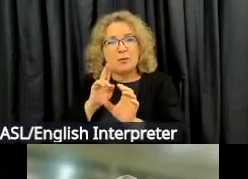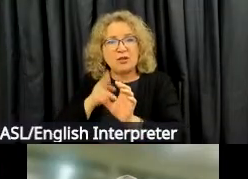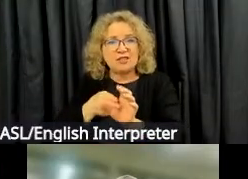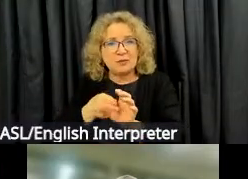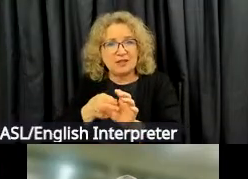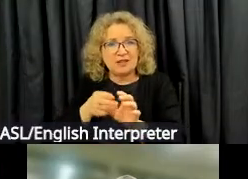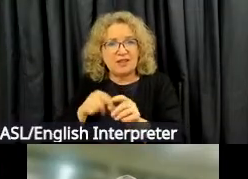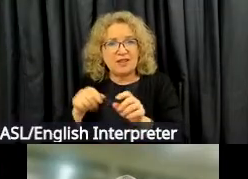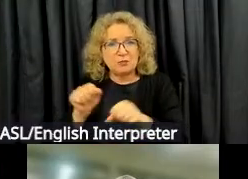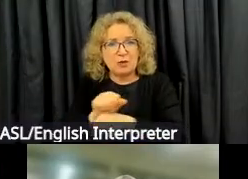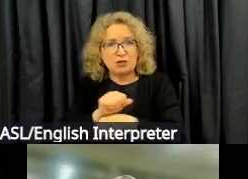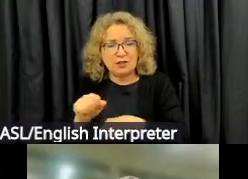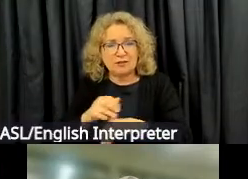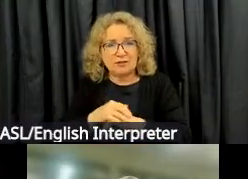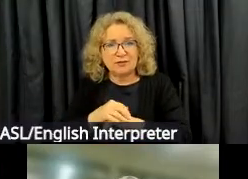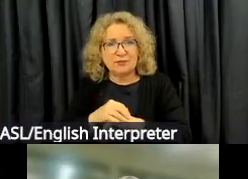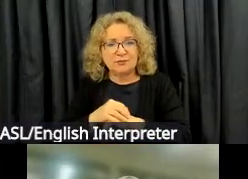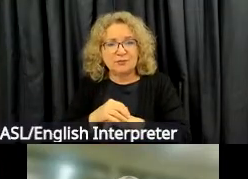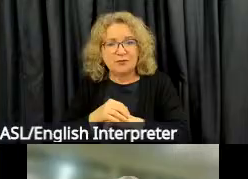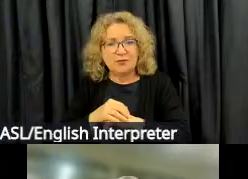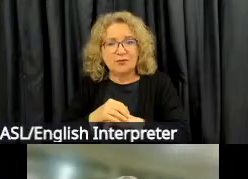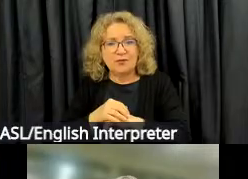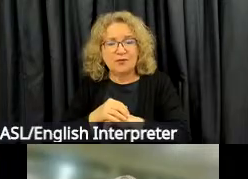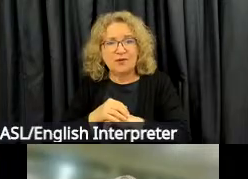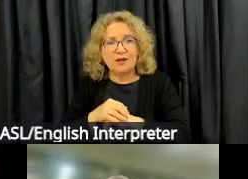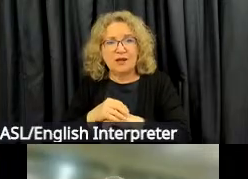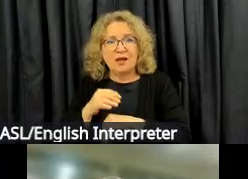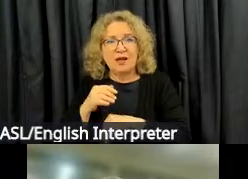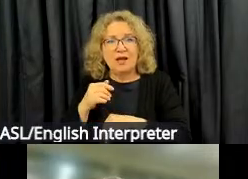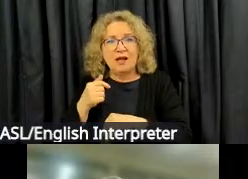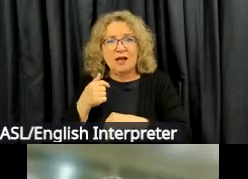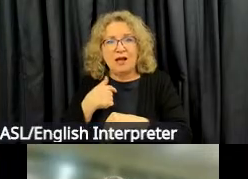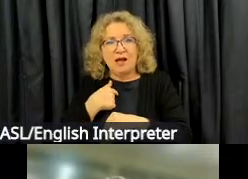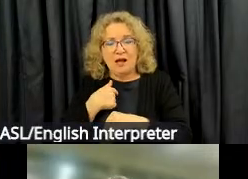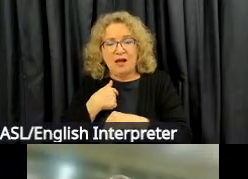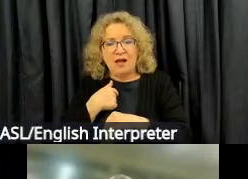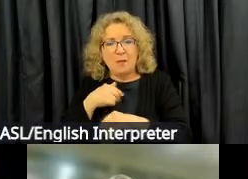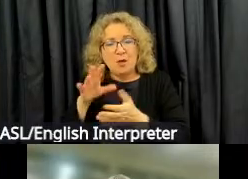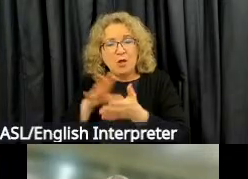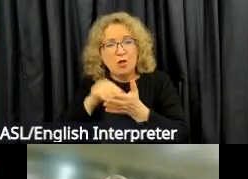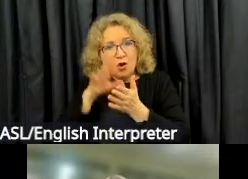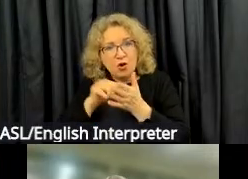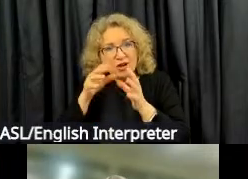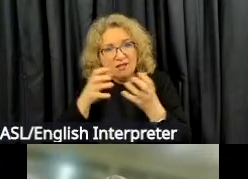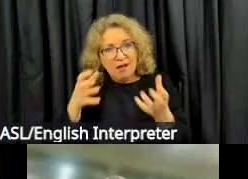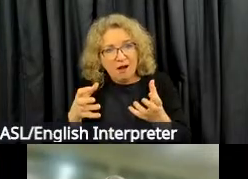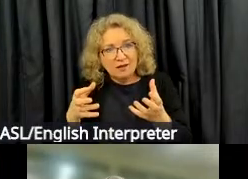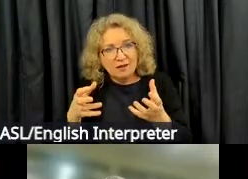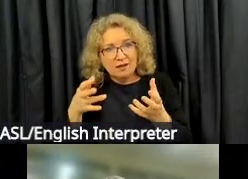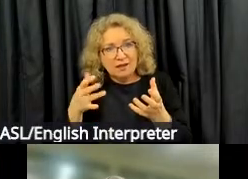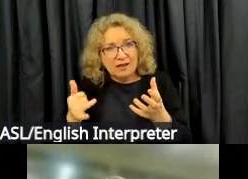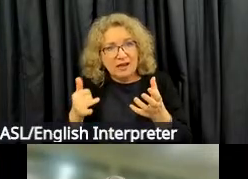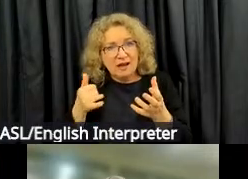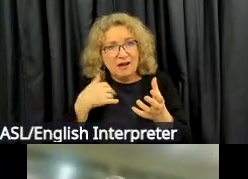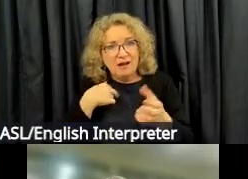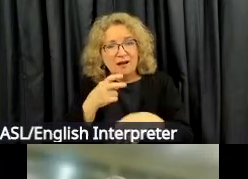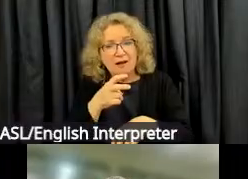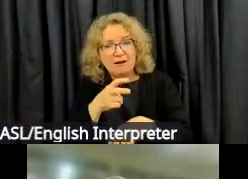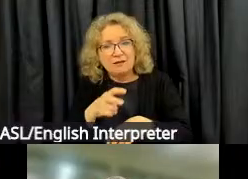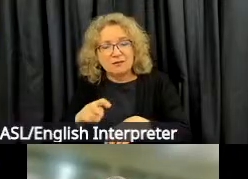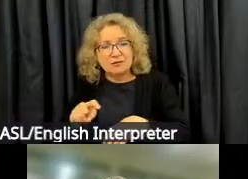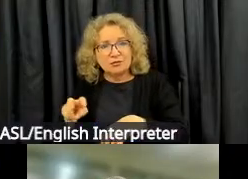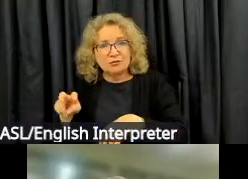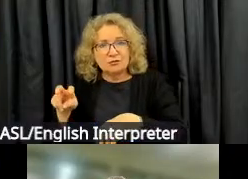lot. Now I'm kind of like back in my background thinking that I can arrange CAGs for